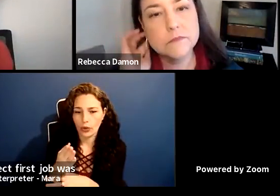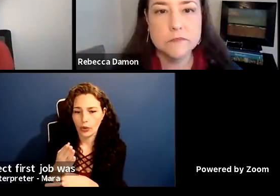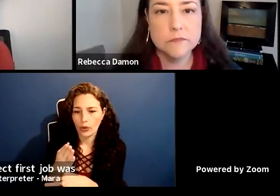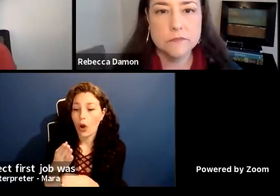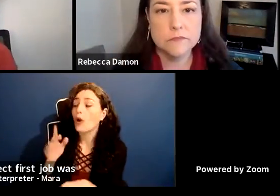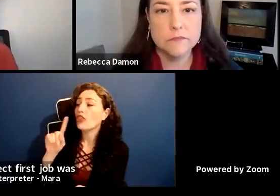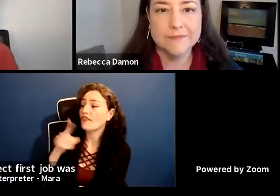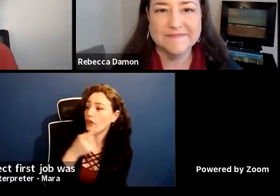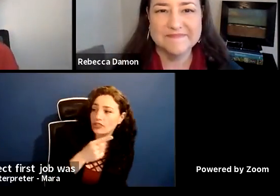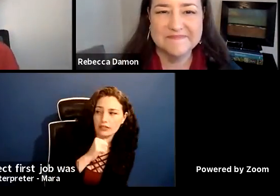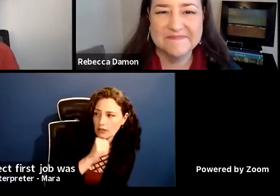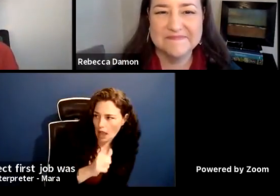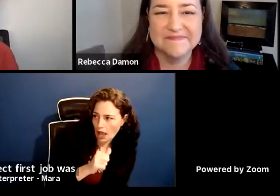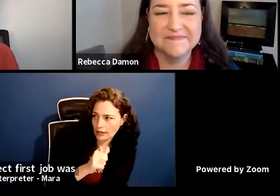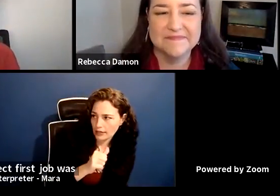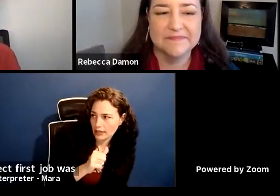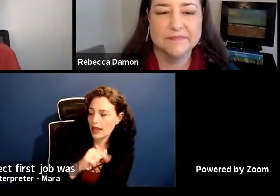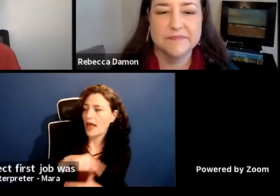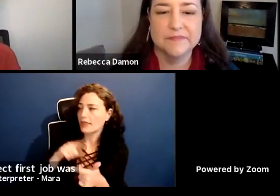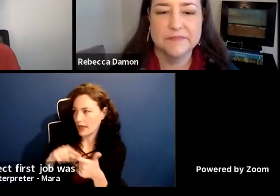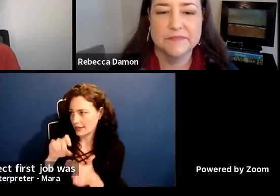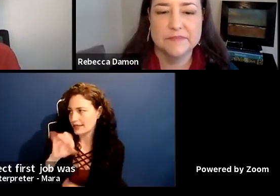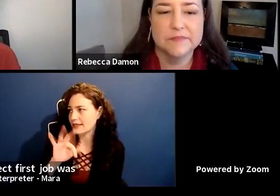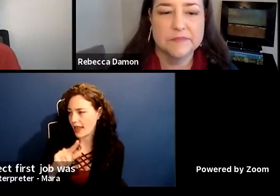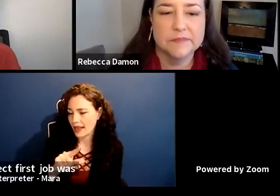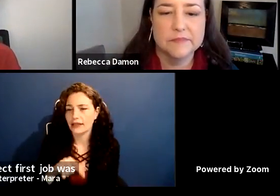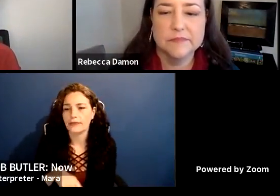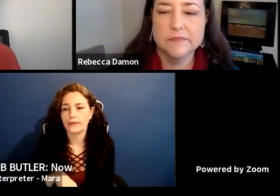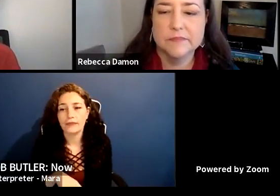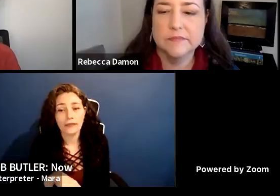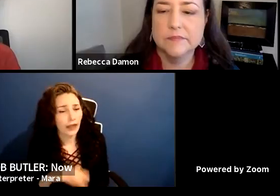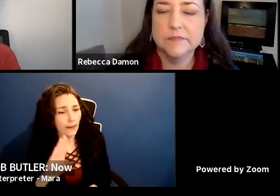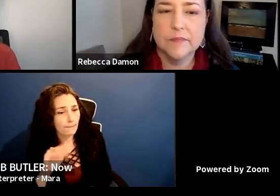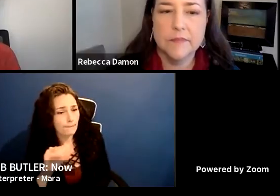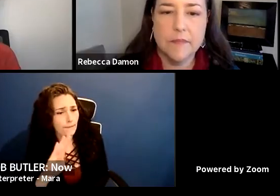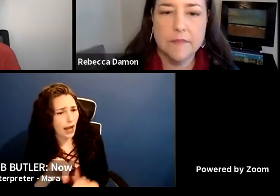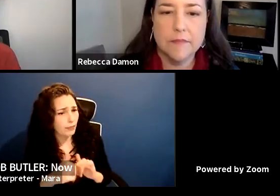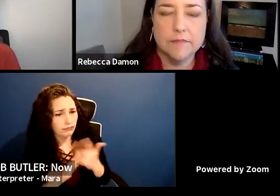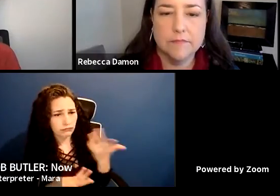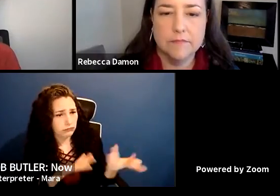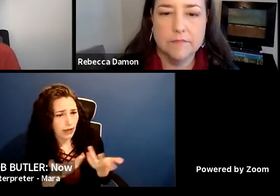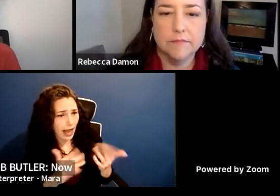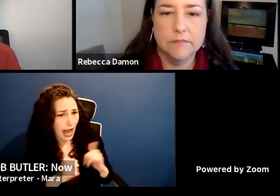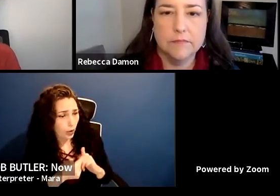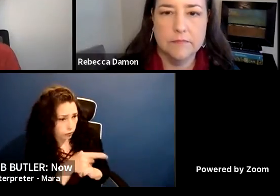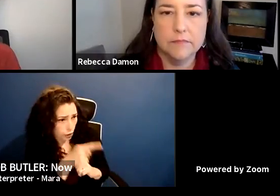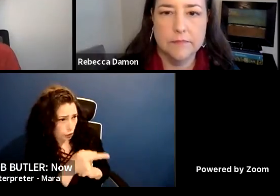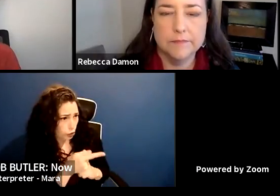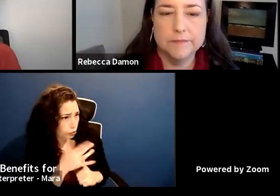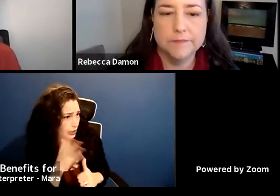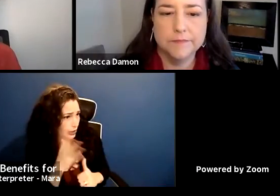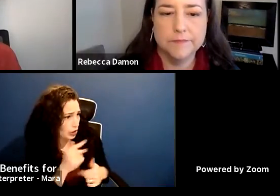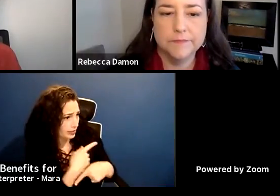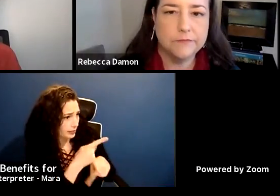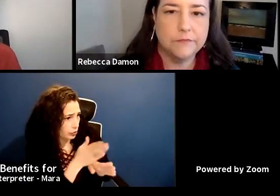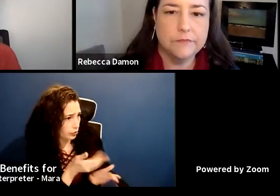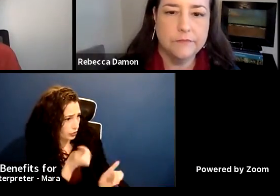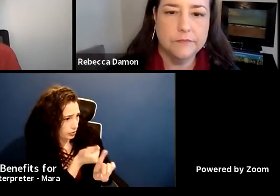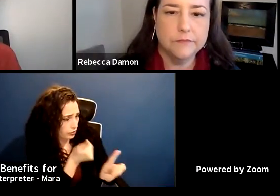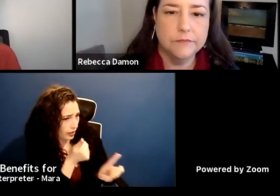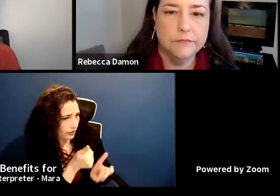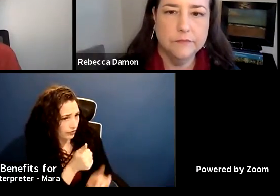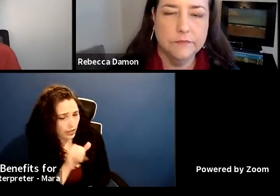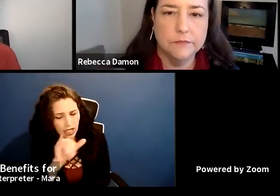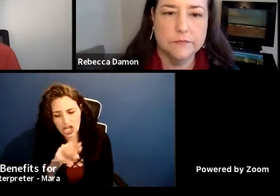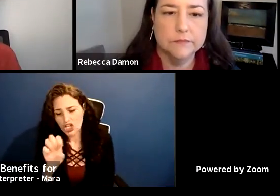SAG-AFTRA. Benefits for you as a producer? Well, I can speak specifically about how